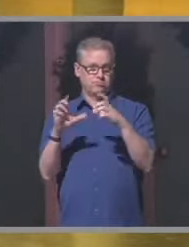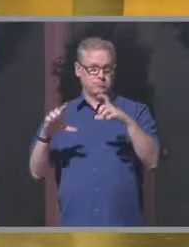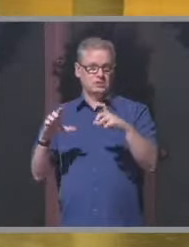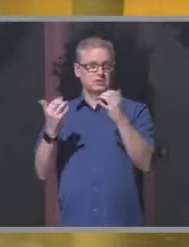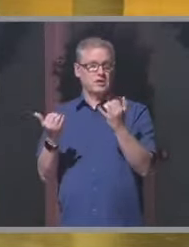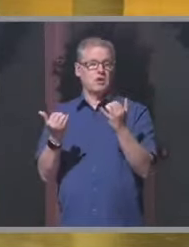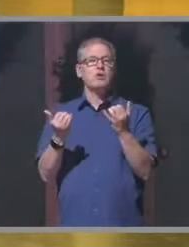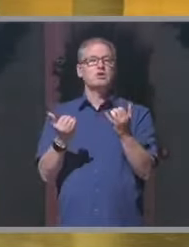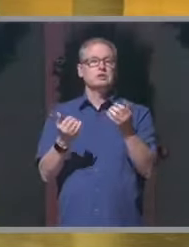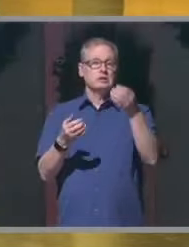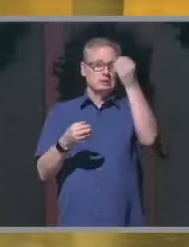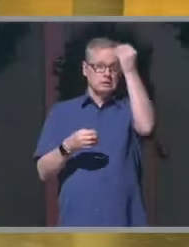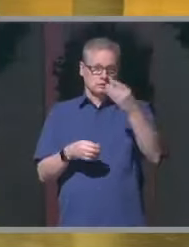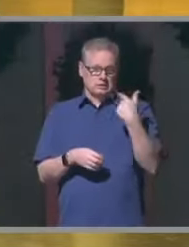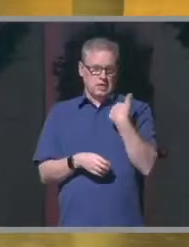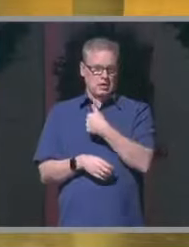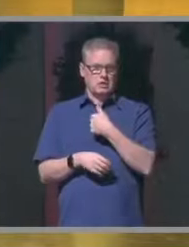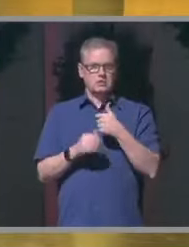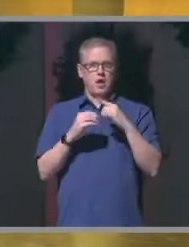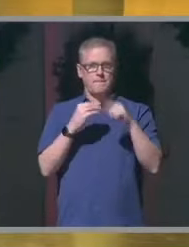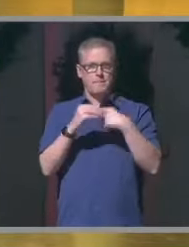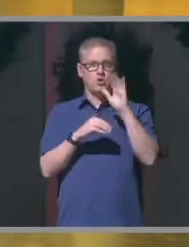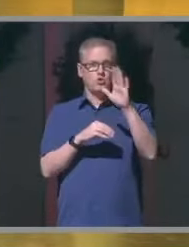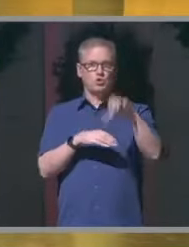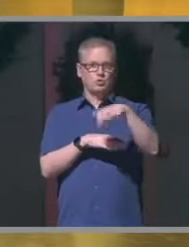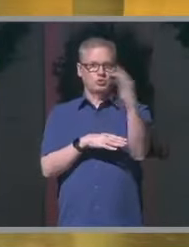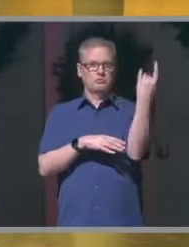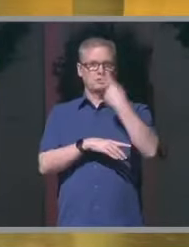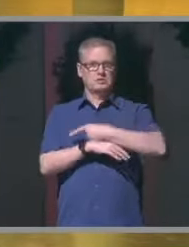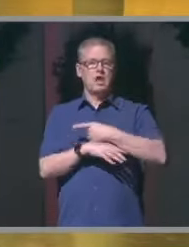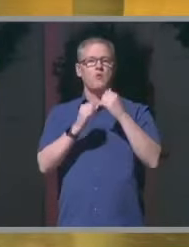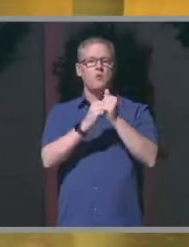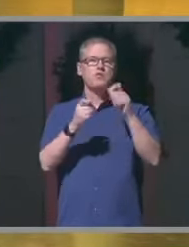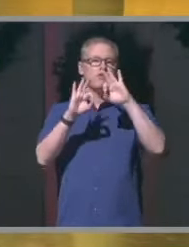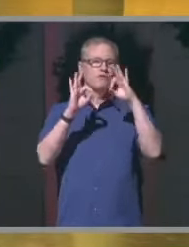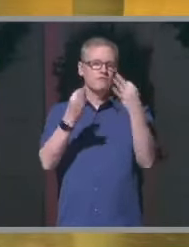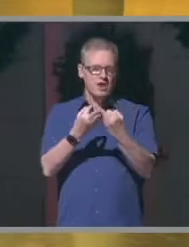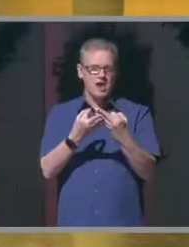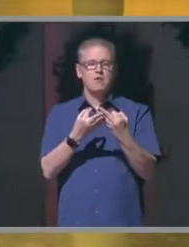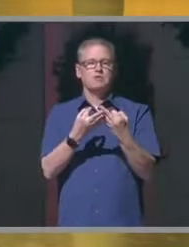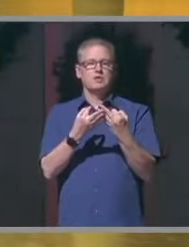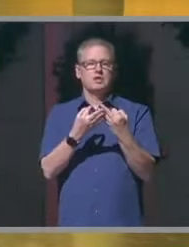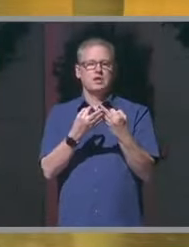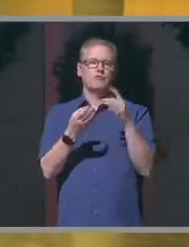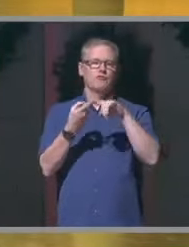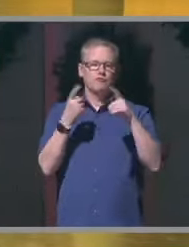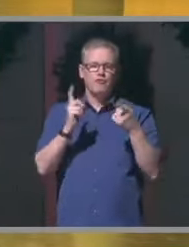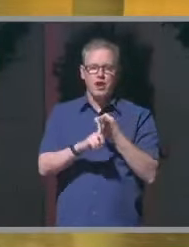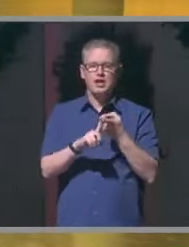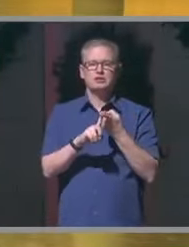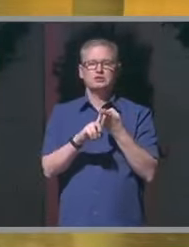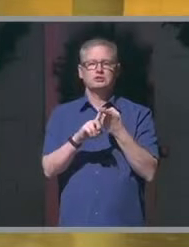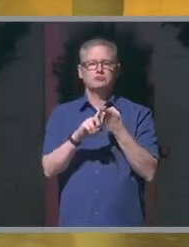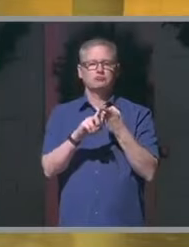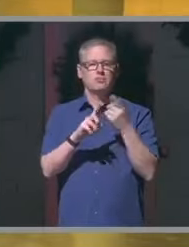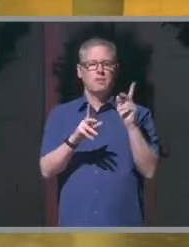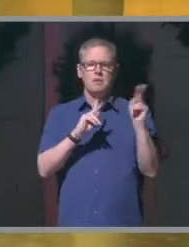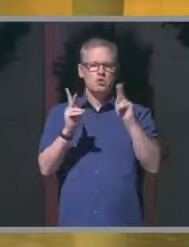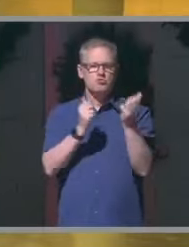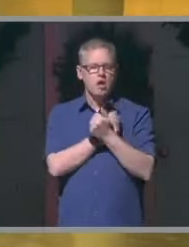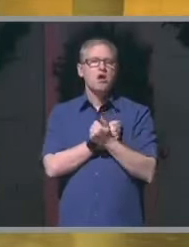you let us know how your Christmas day went with family, with friends, with loved ones? We want to